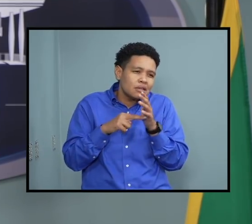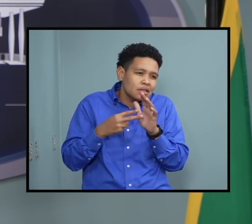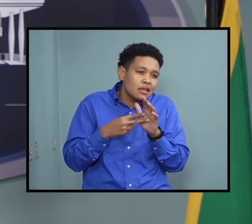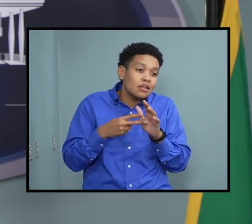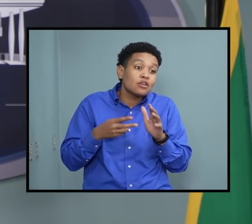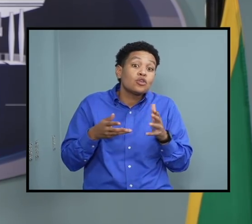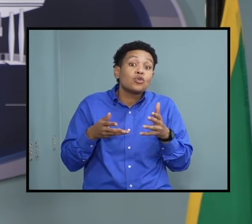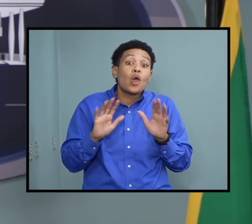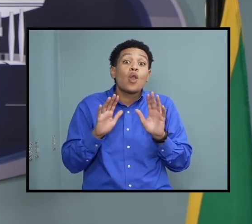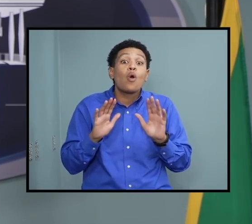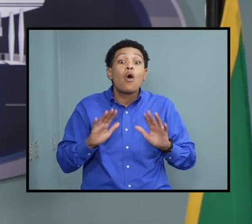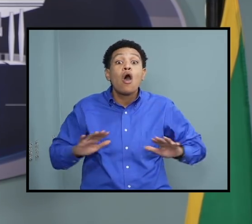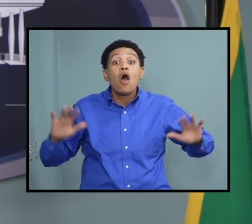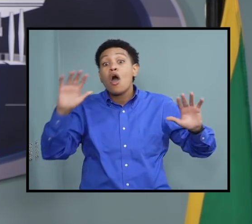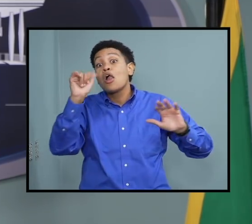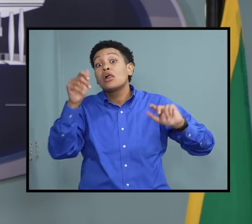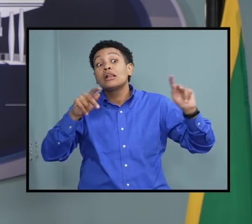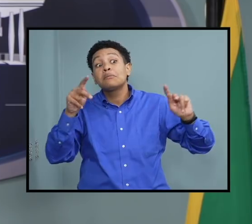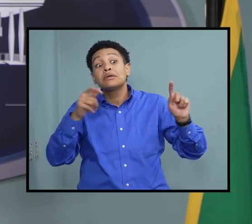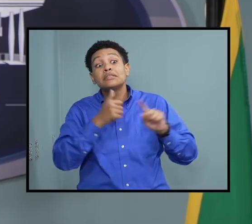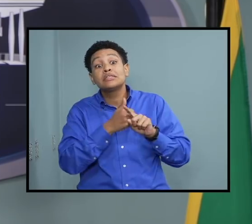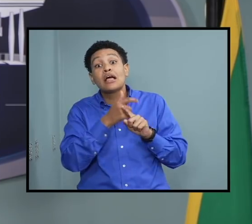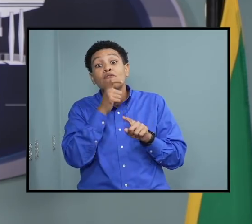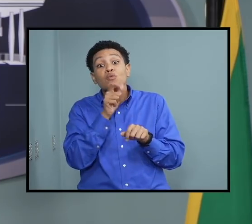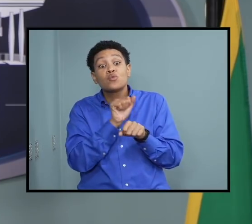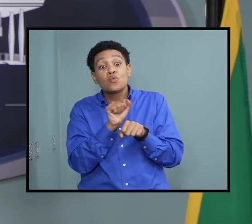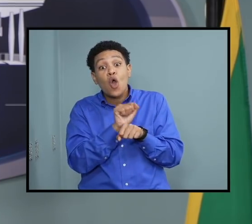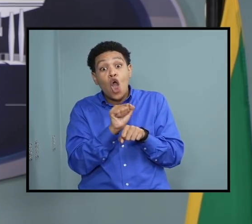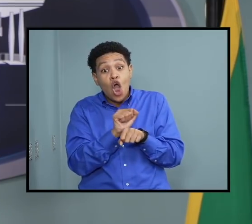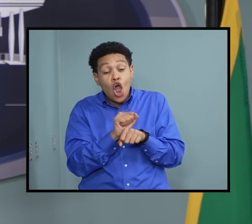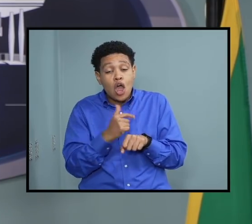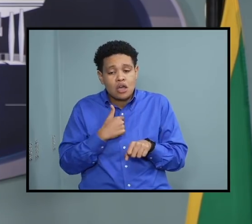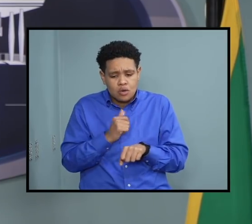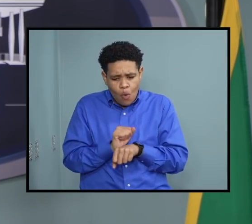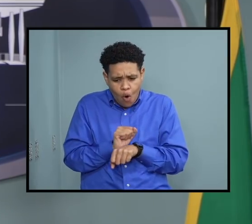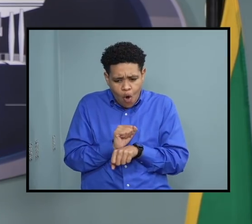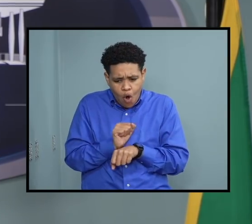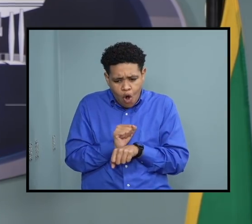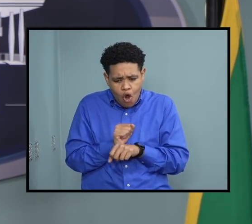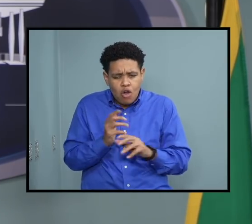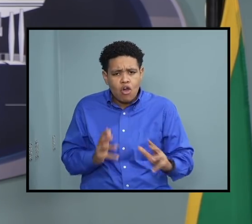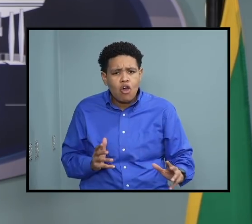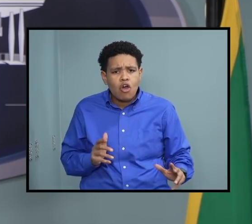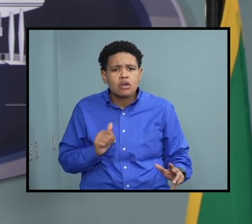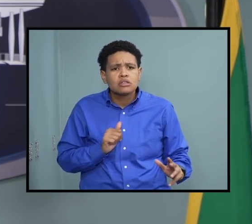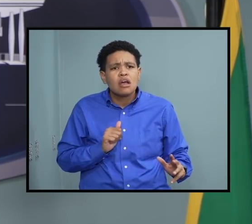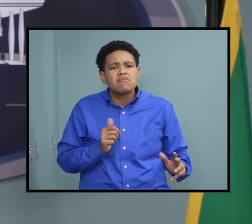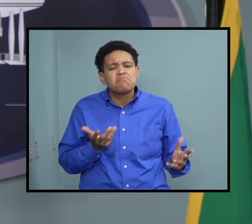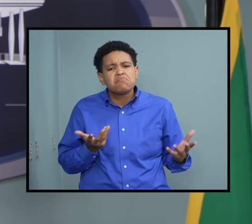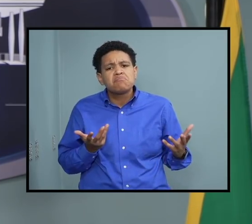other persons who are working persons to